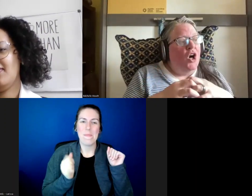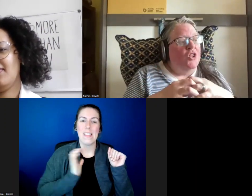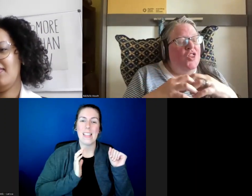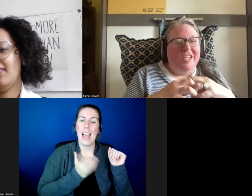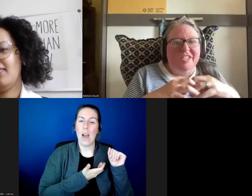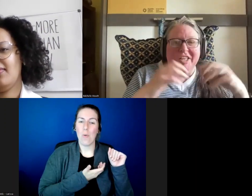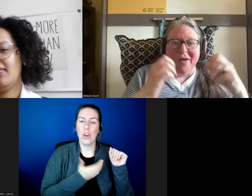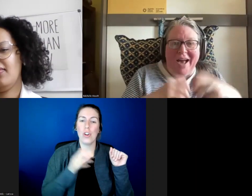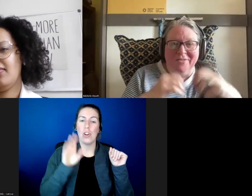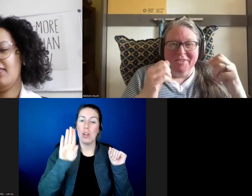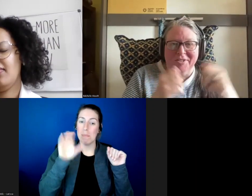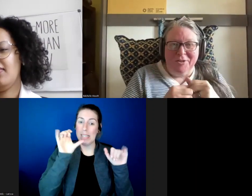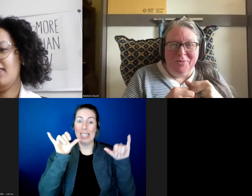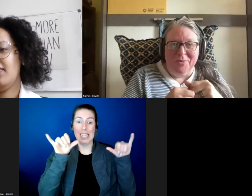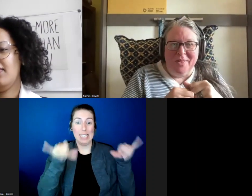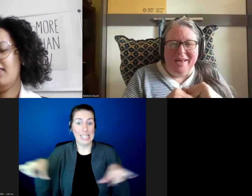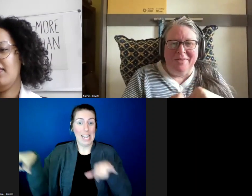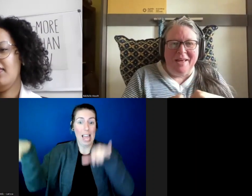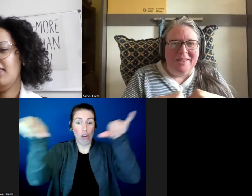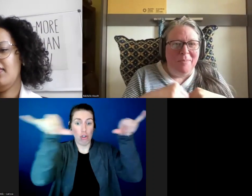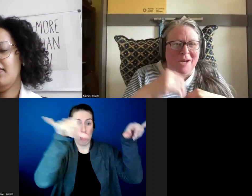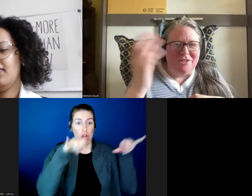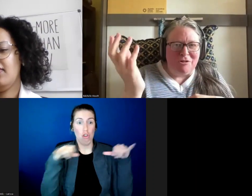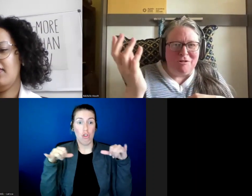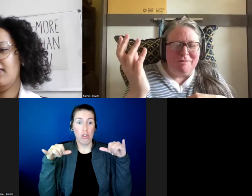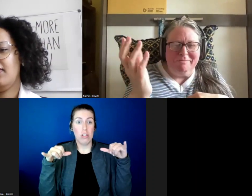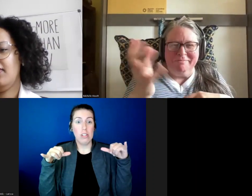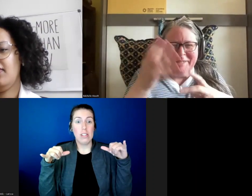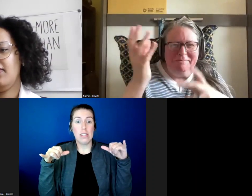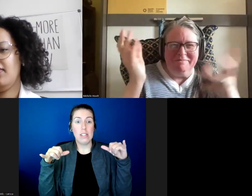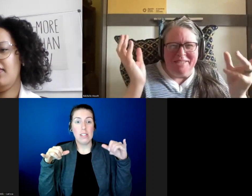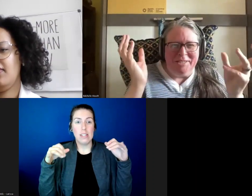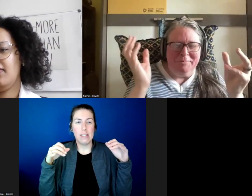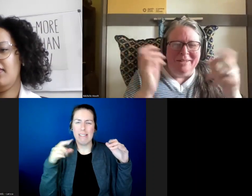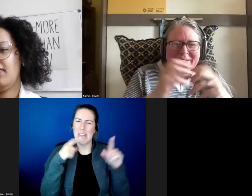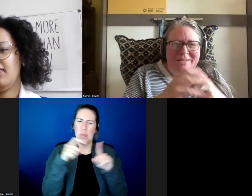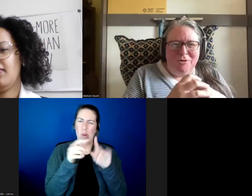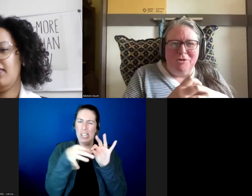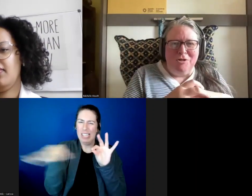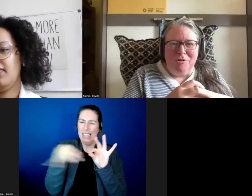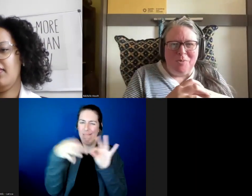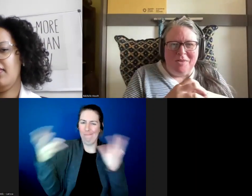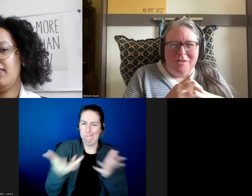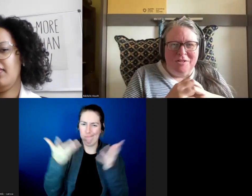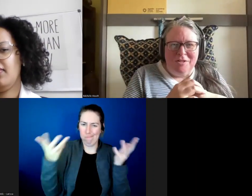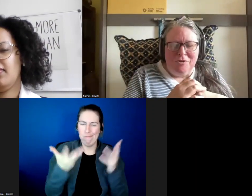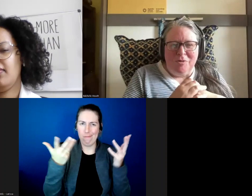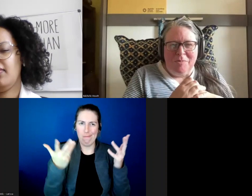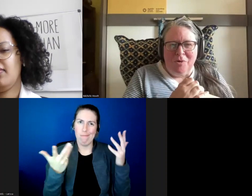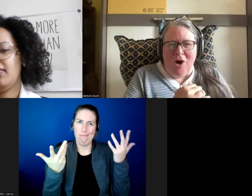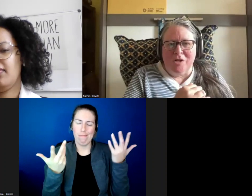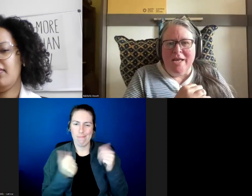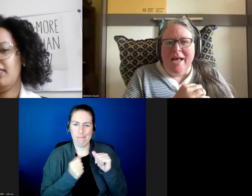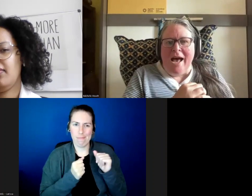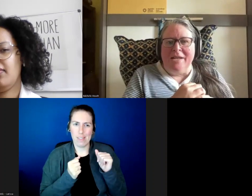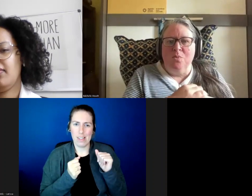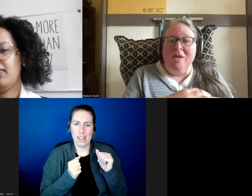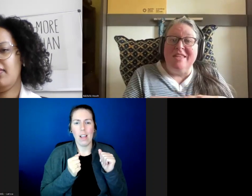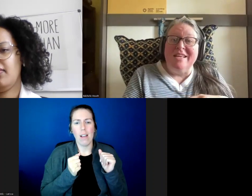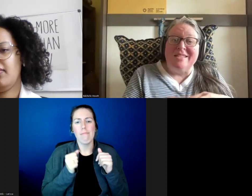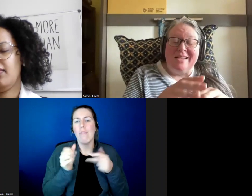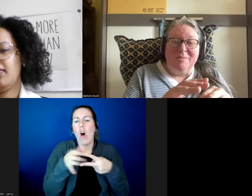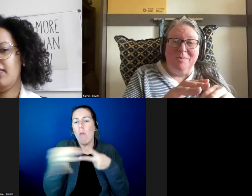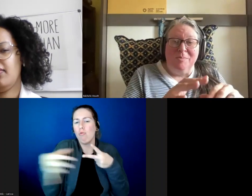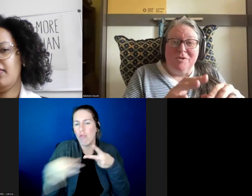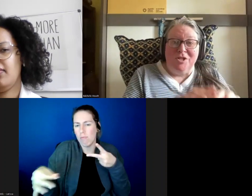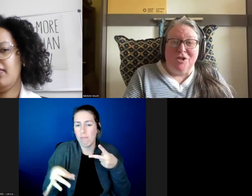are not things that you have to do, they're there by choice. So you can choose whether to do them or not. And with